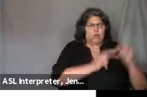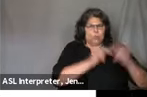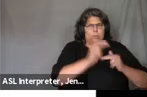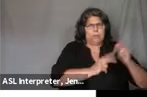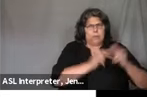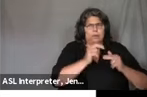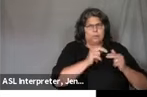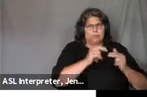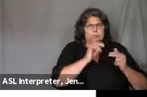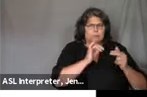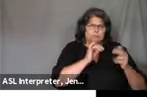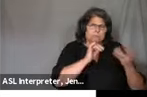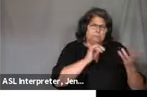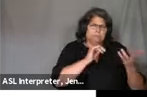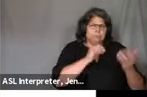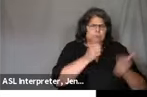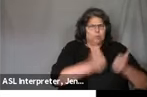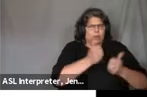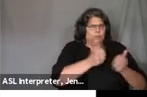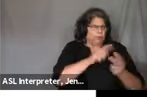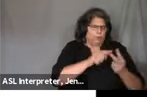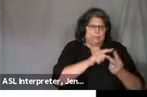that we end up moving forward with.